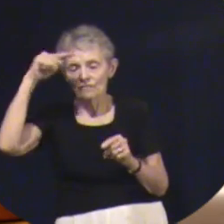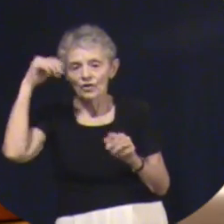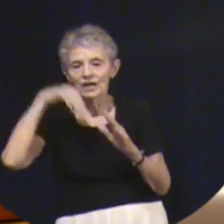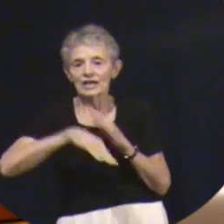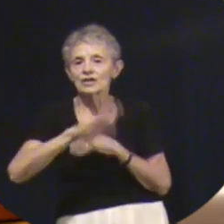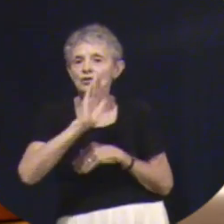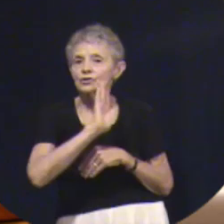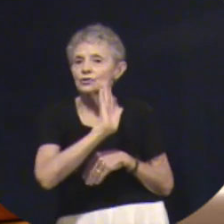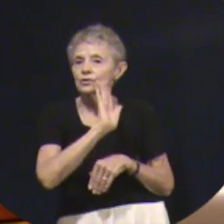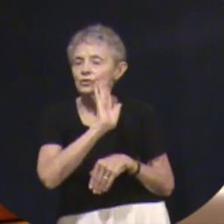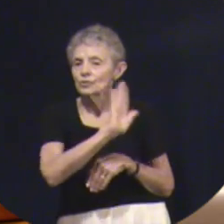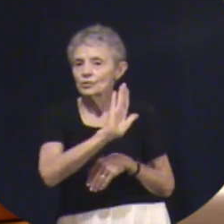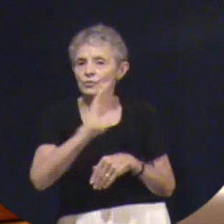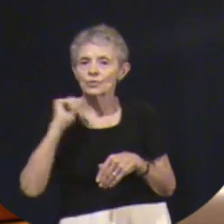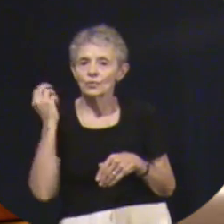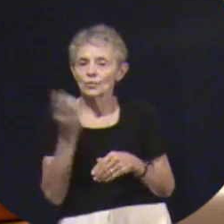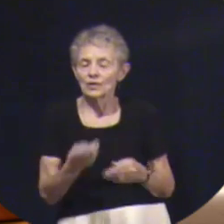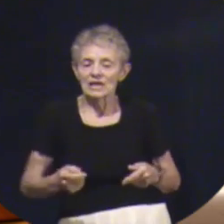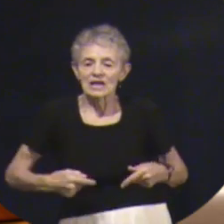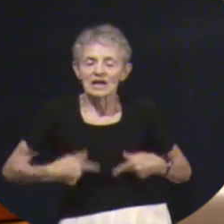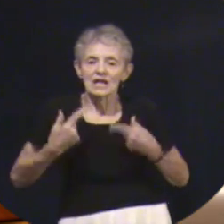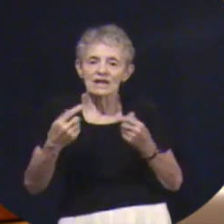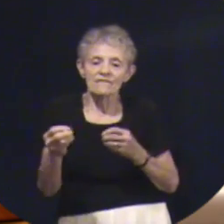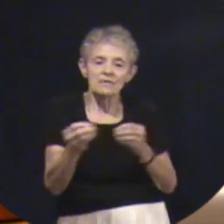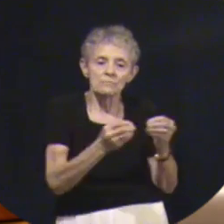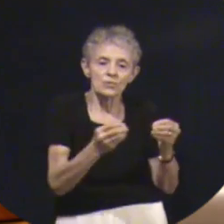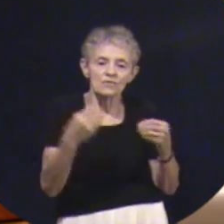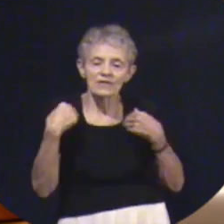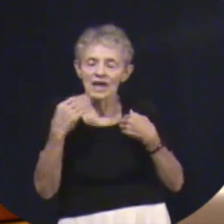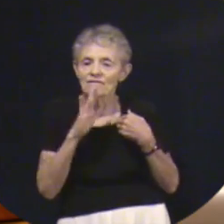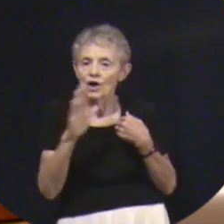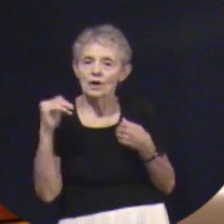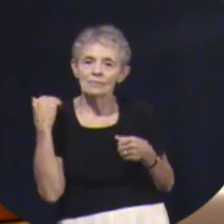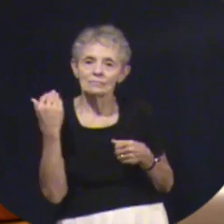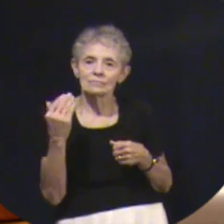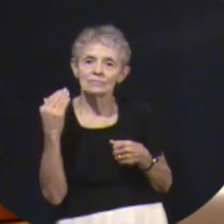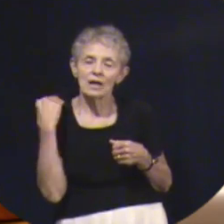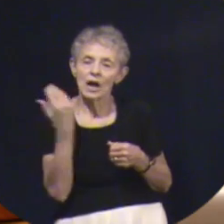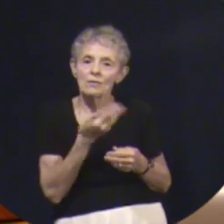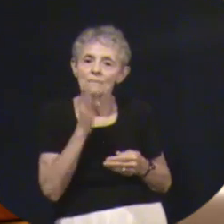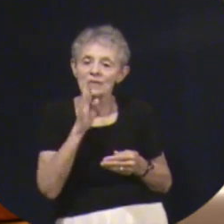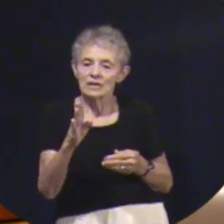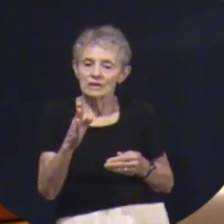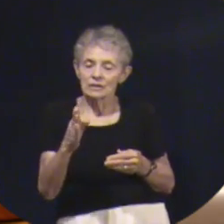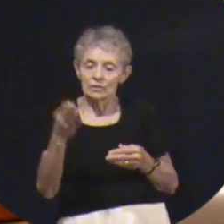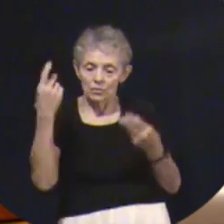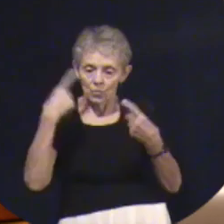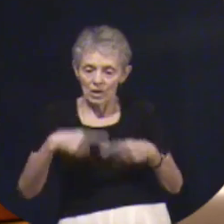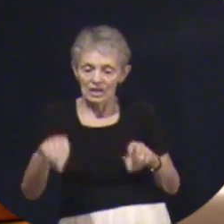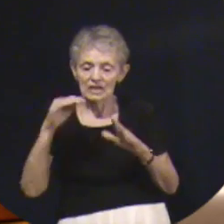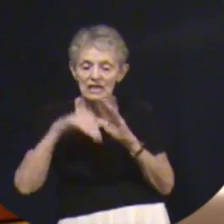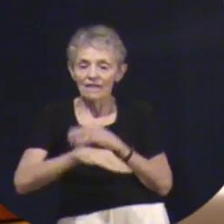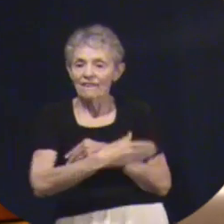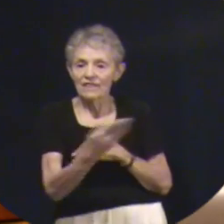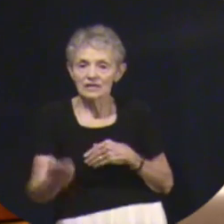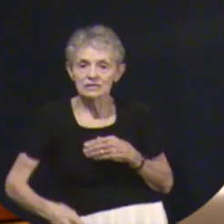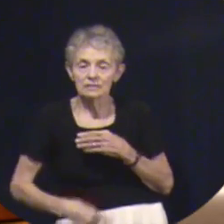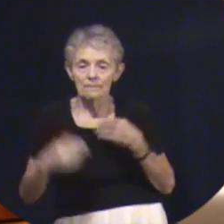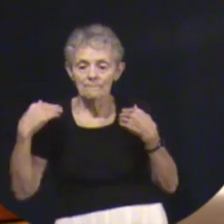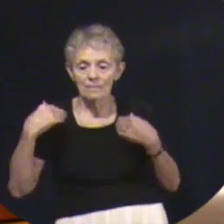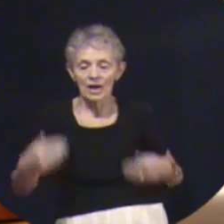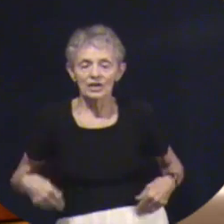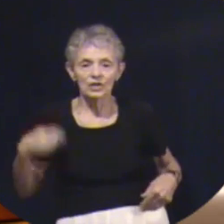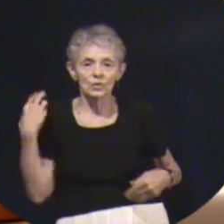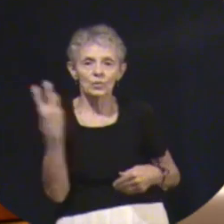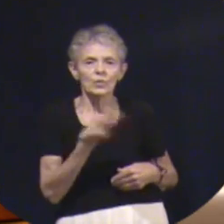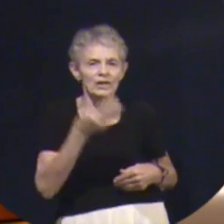we live and move and have our being. And while in this body, we not only experience the daily effects of your